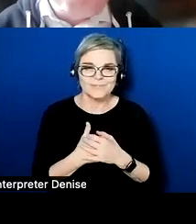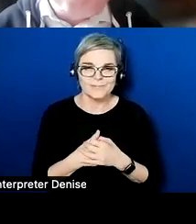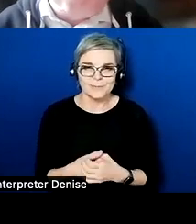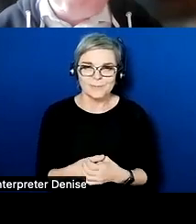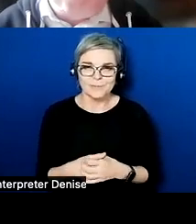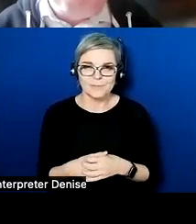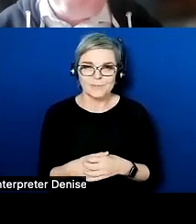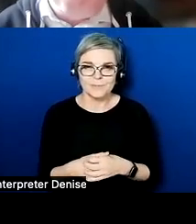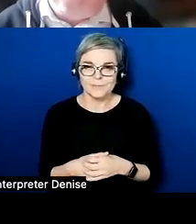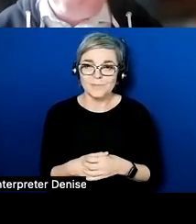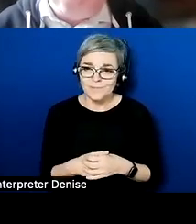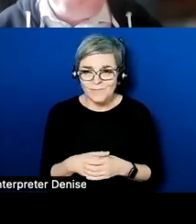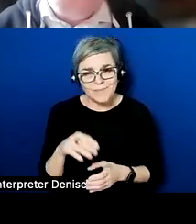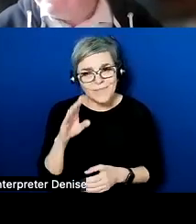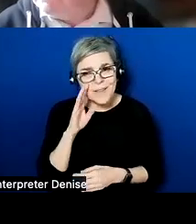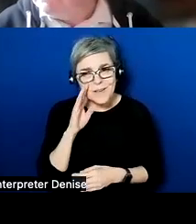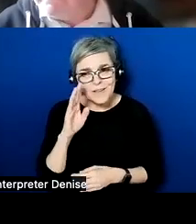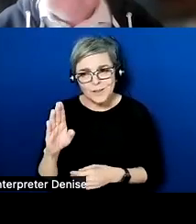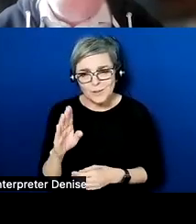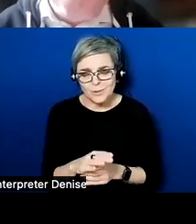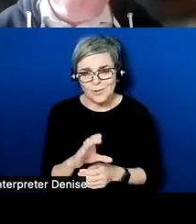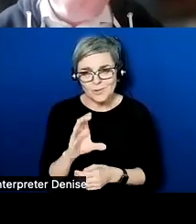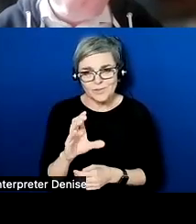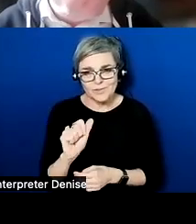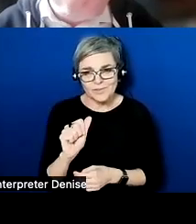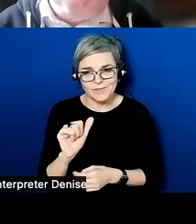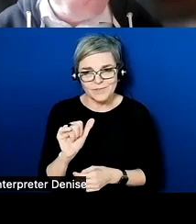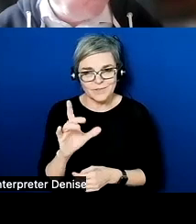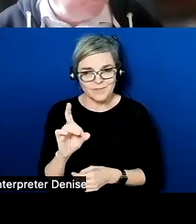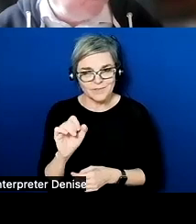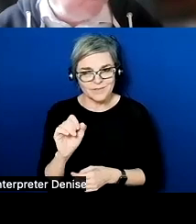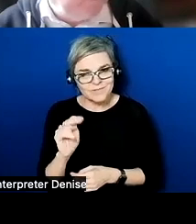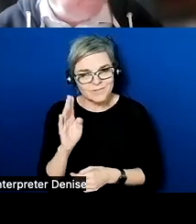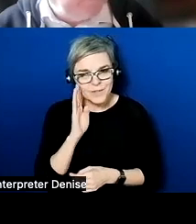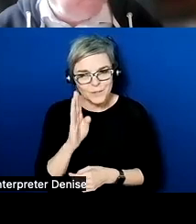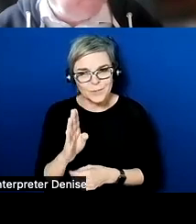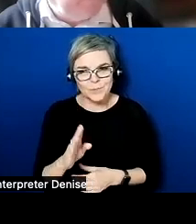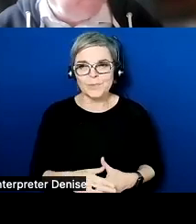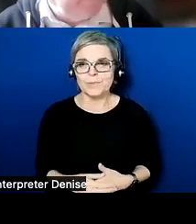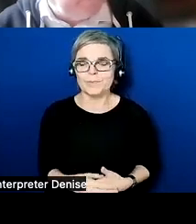Hello, Caden. Hello.